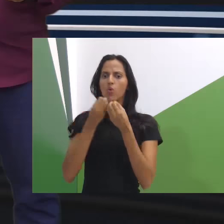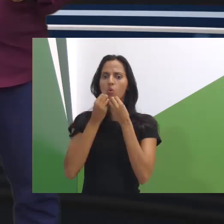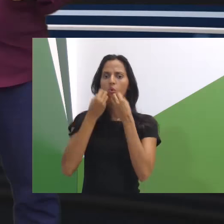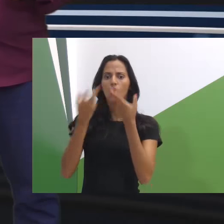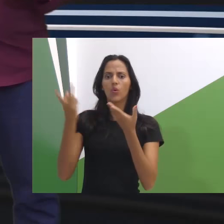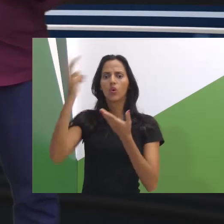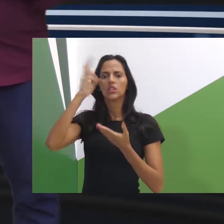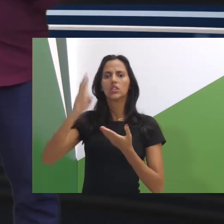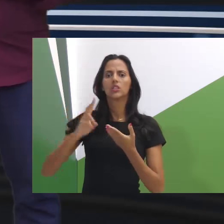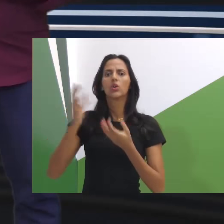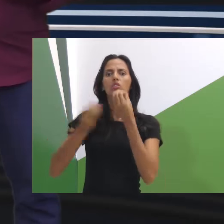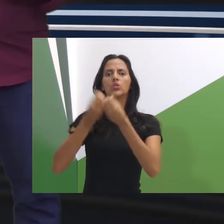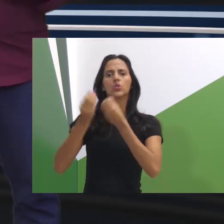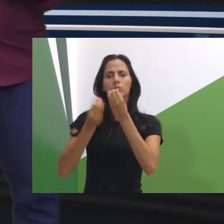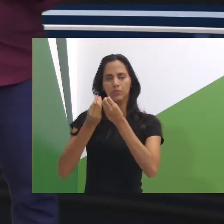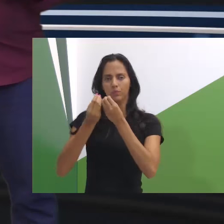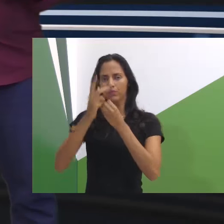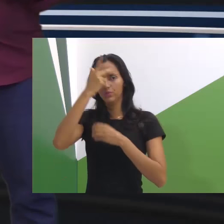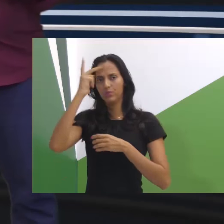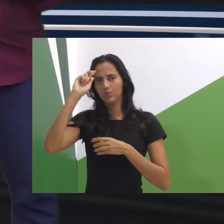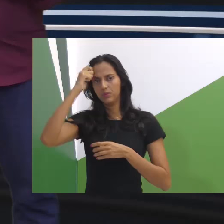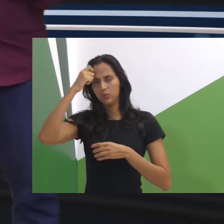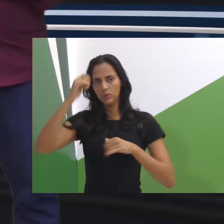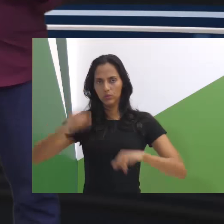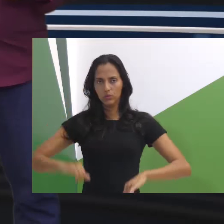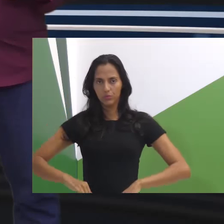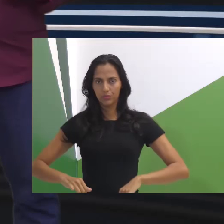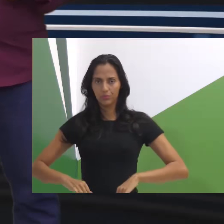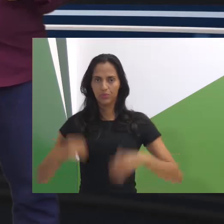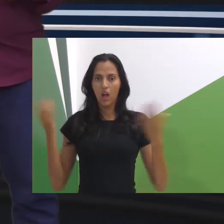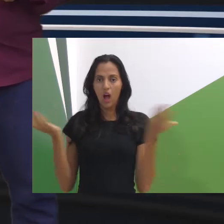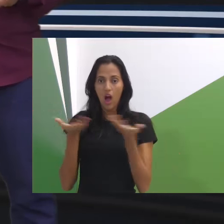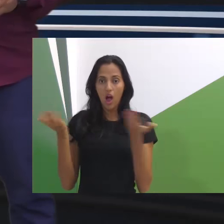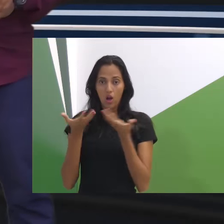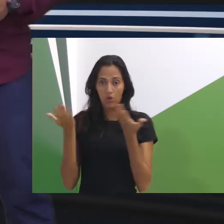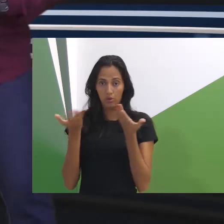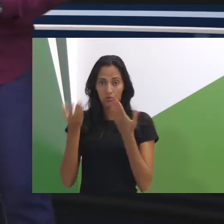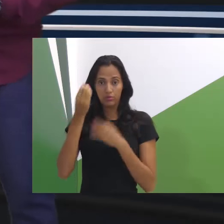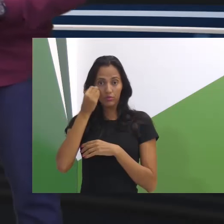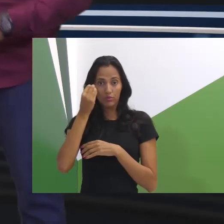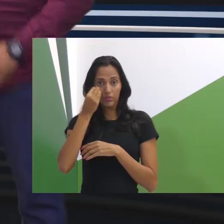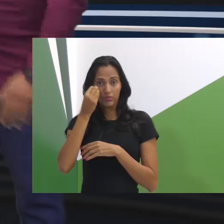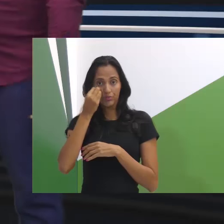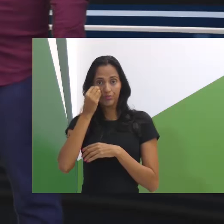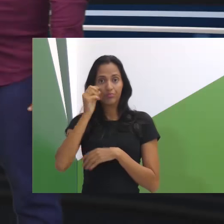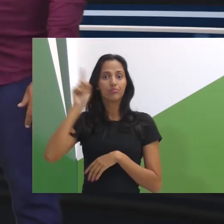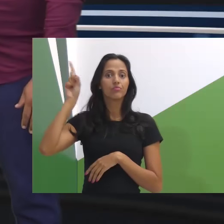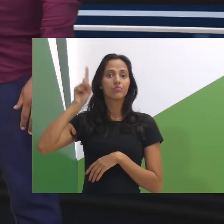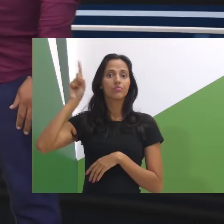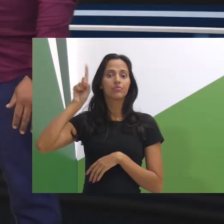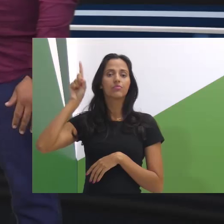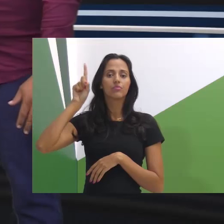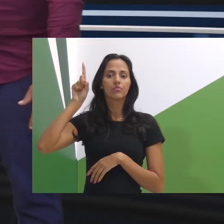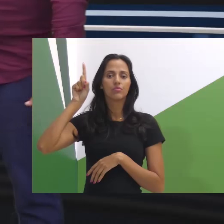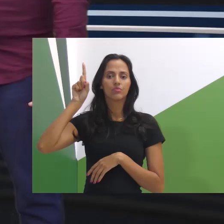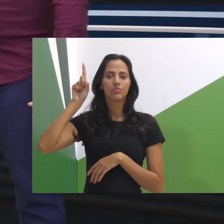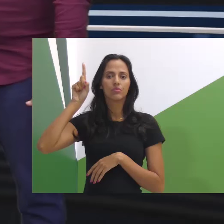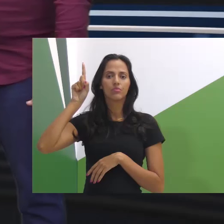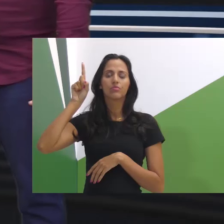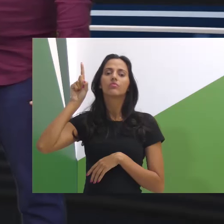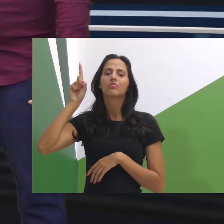the Atlantic's Well, what we're going see now, here in the panel, is that it is a place